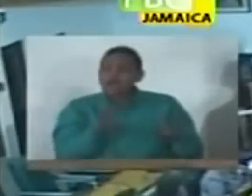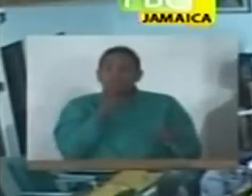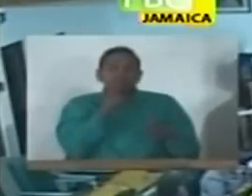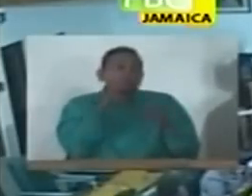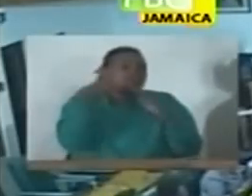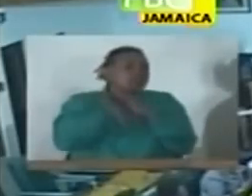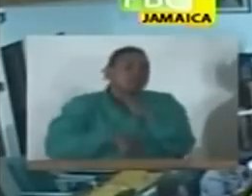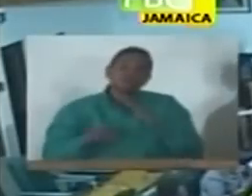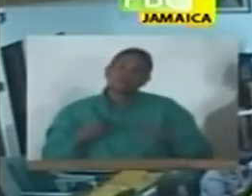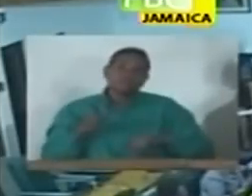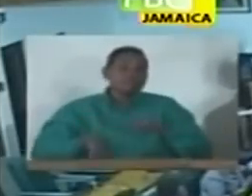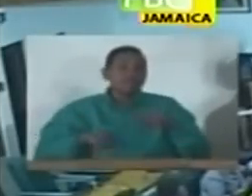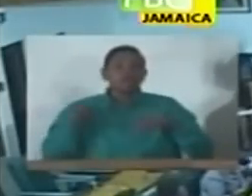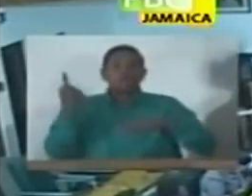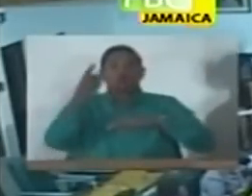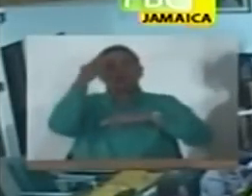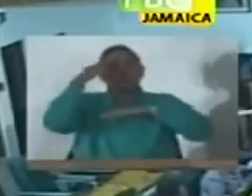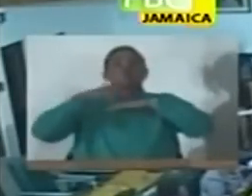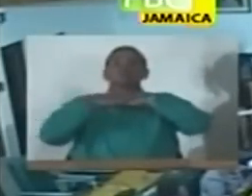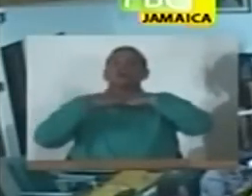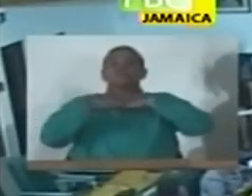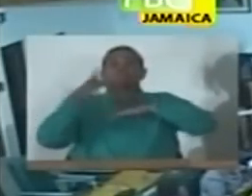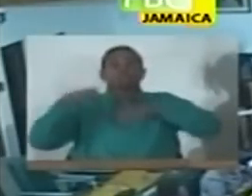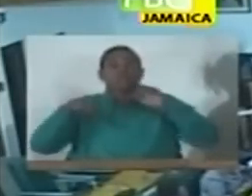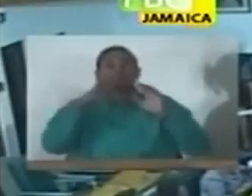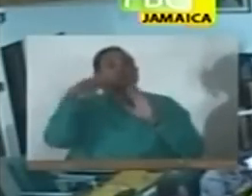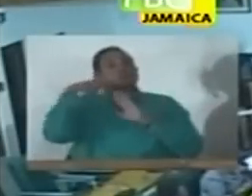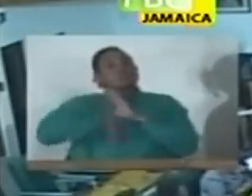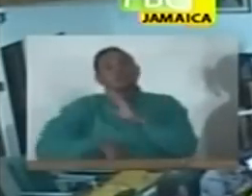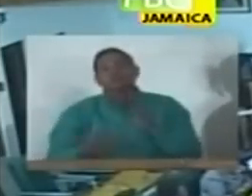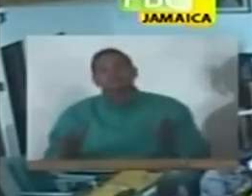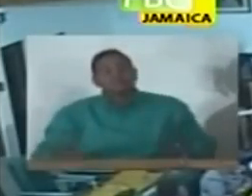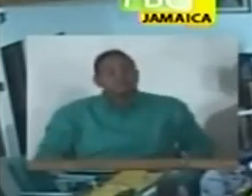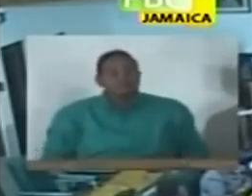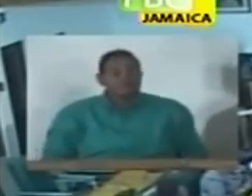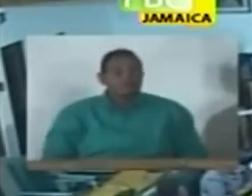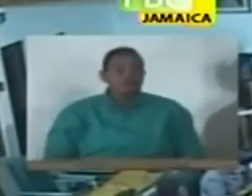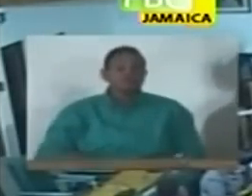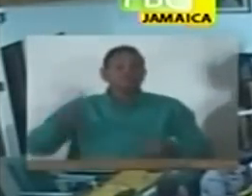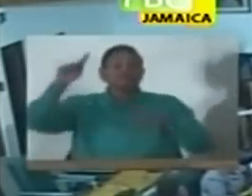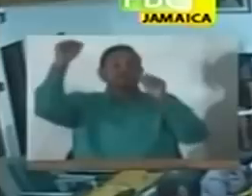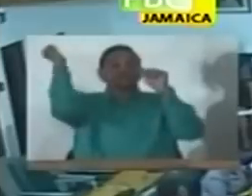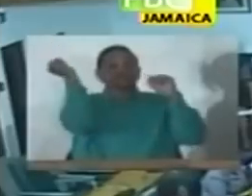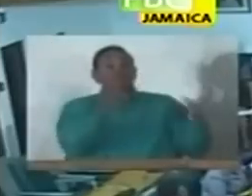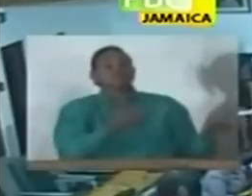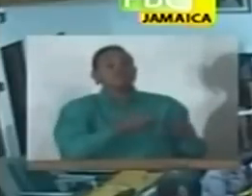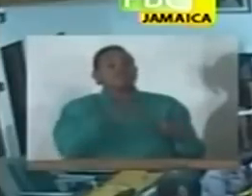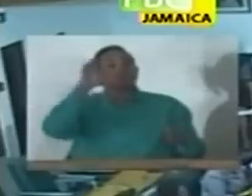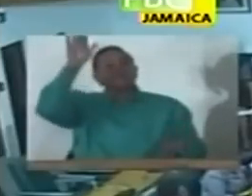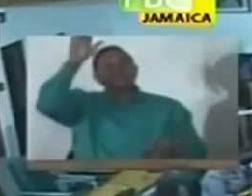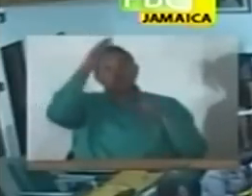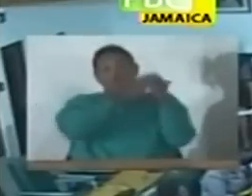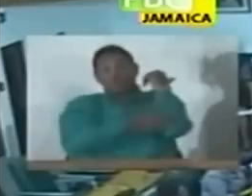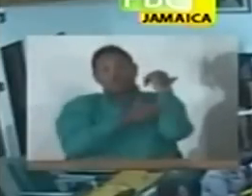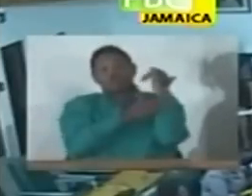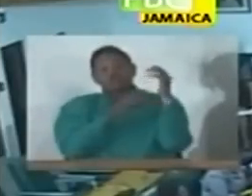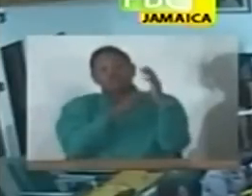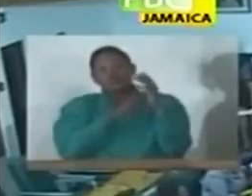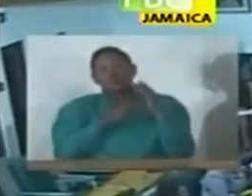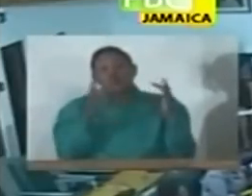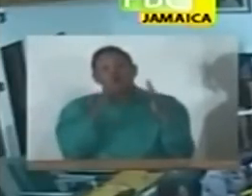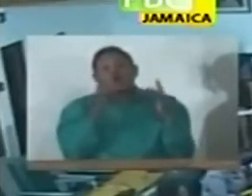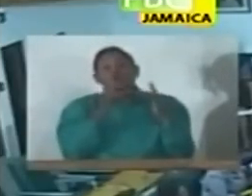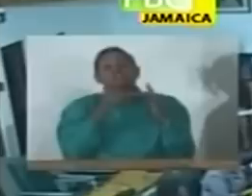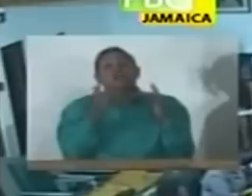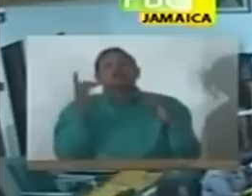it. President, deportation from a foreign country require contact with the